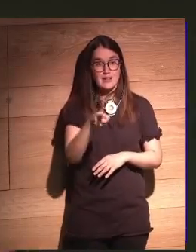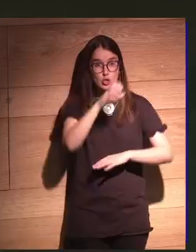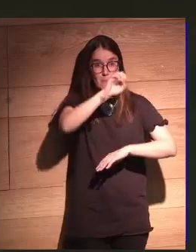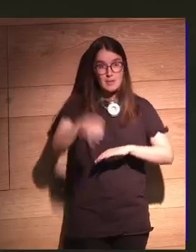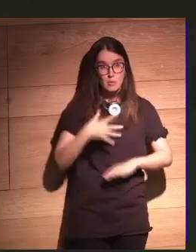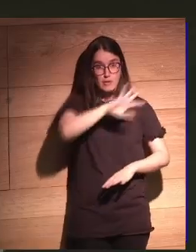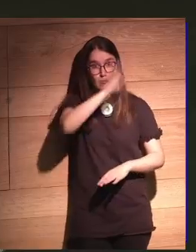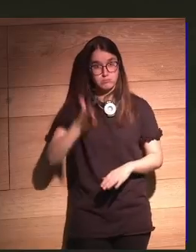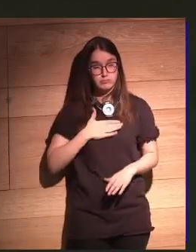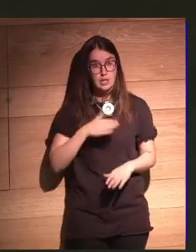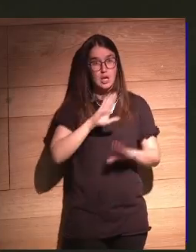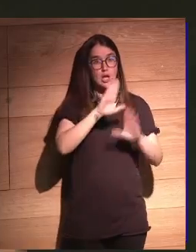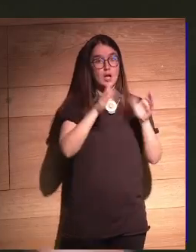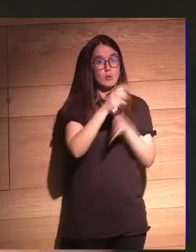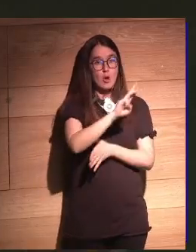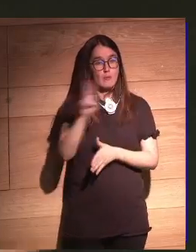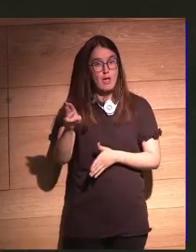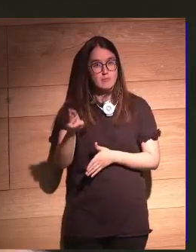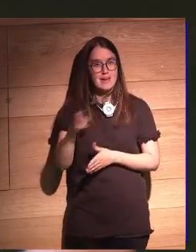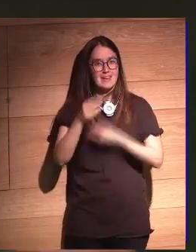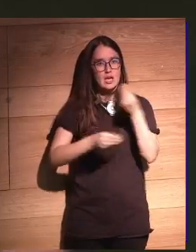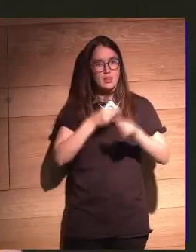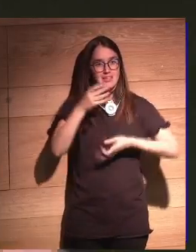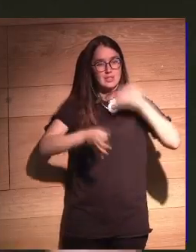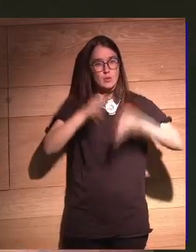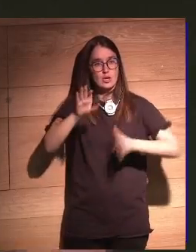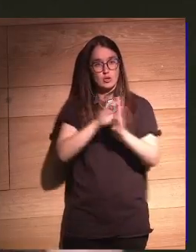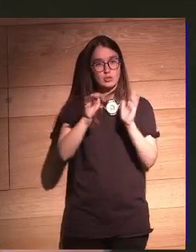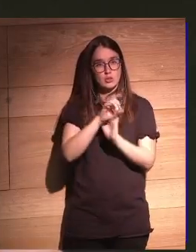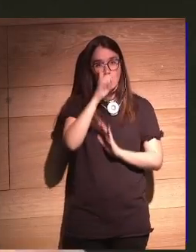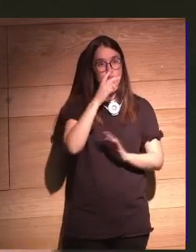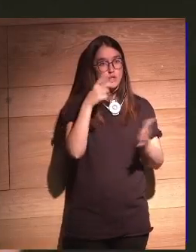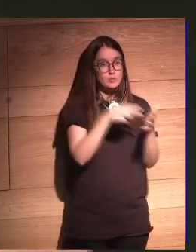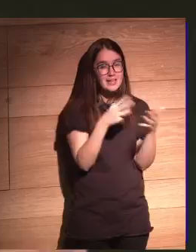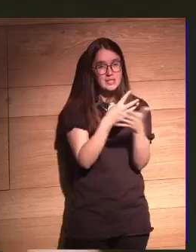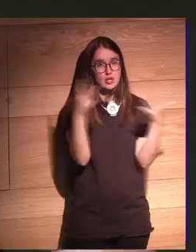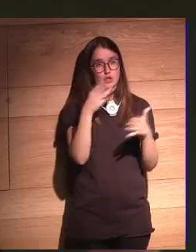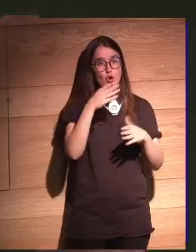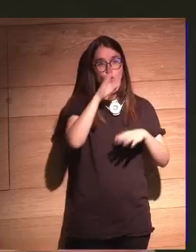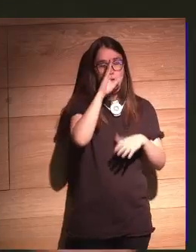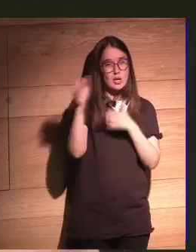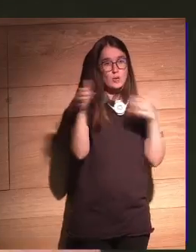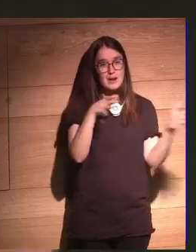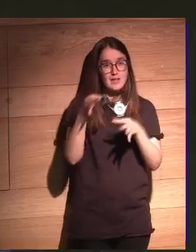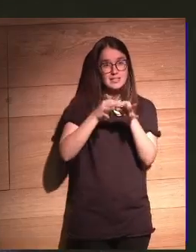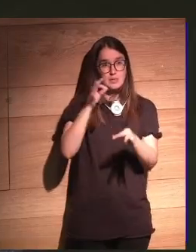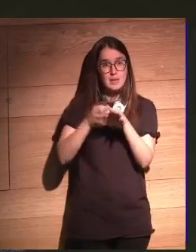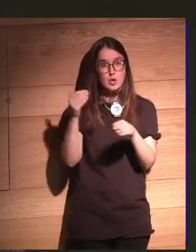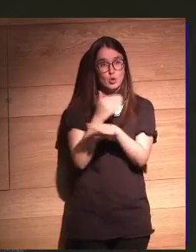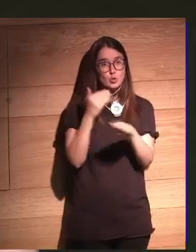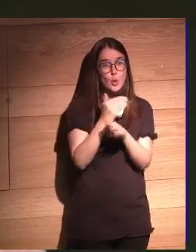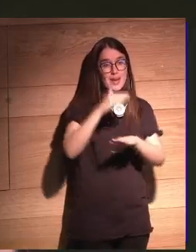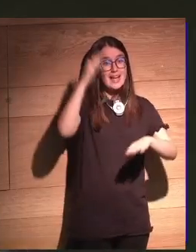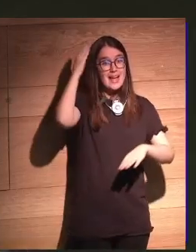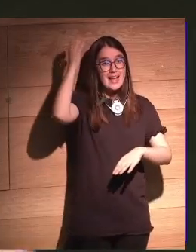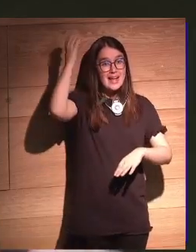2 years, and you can get them from banks and vulture funds. They took it from the Constitutional Court in February, March, September, October in